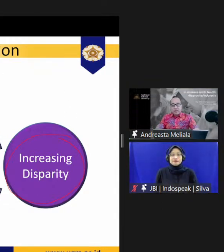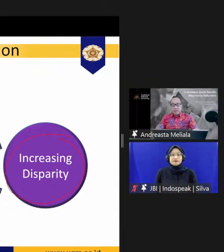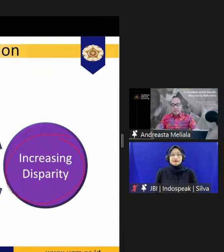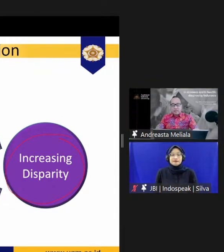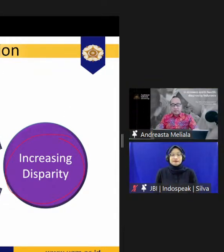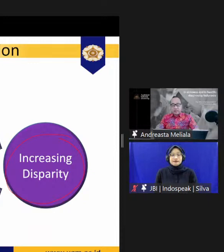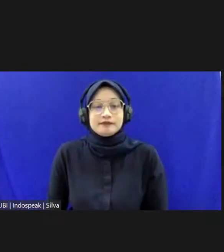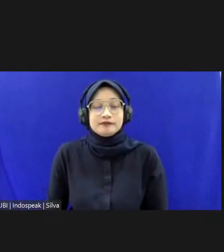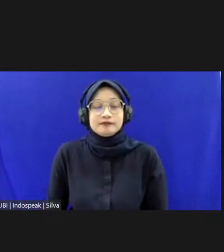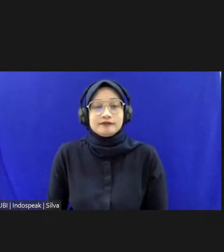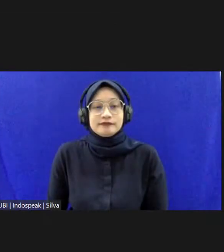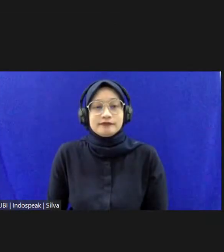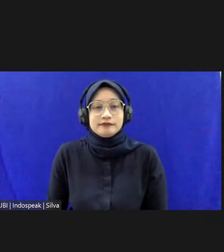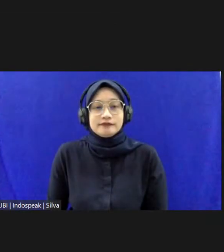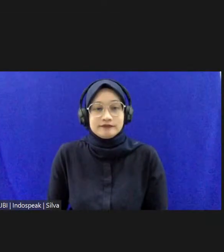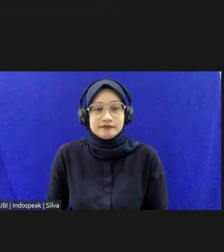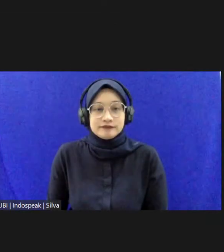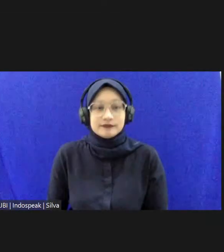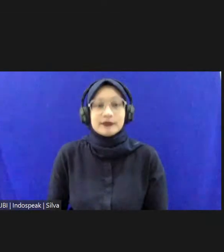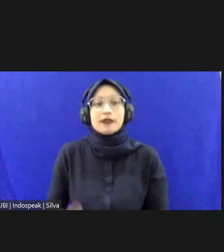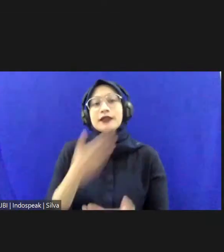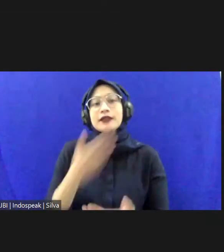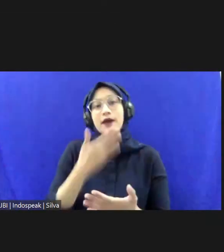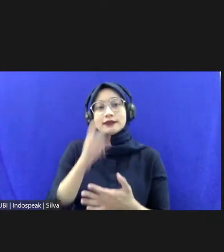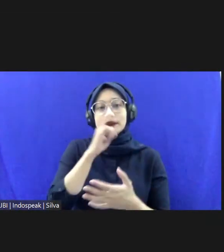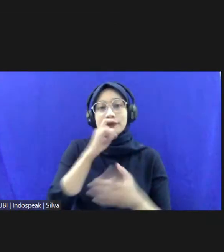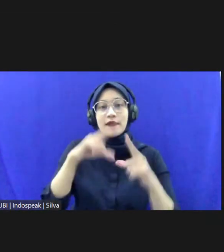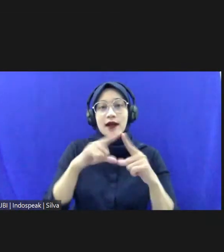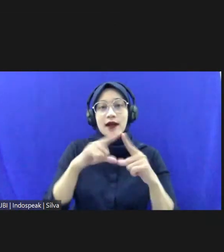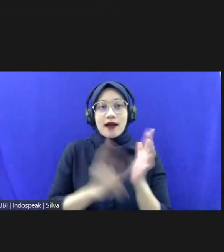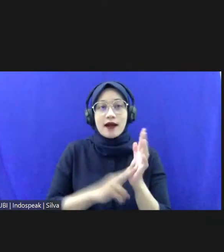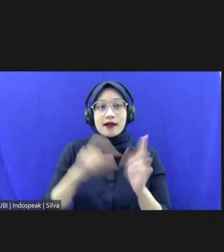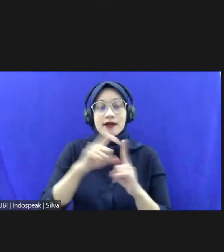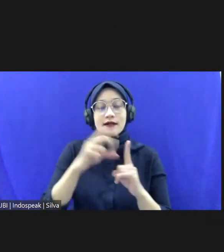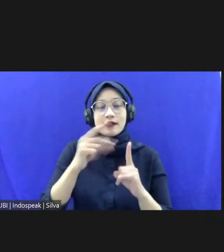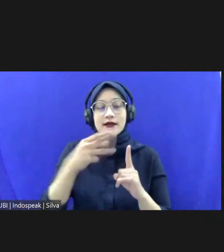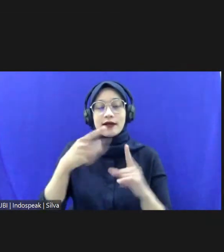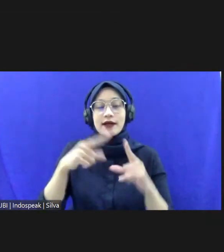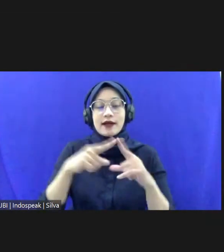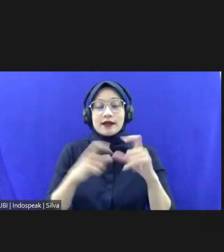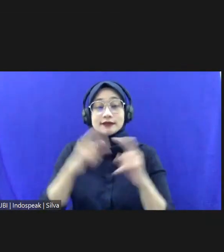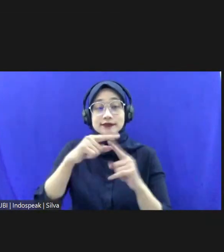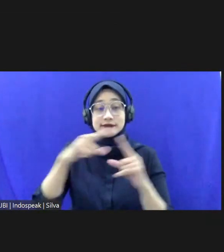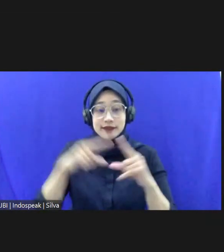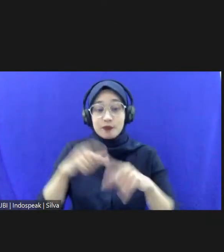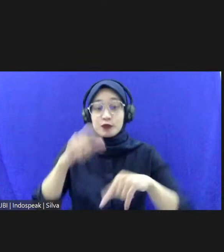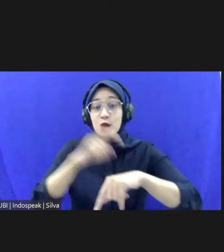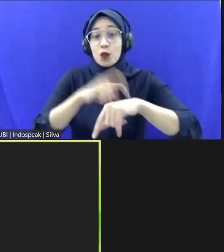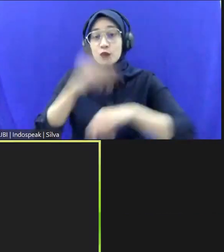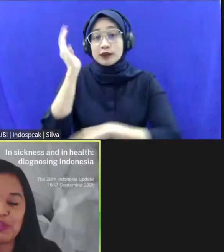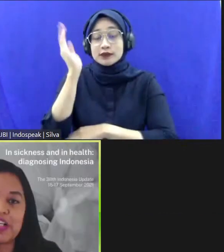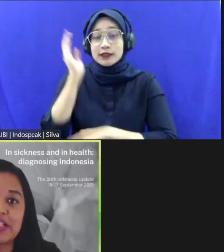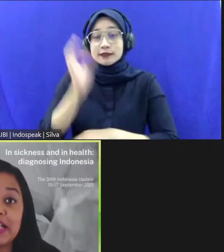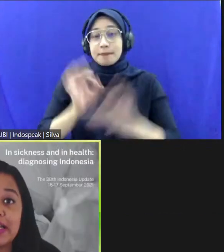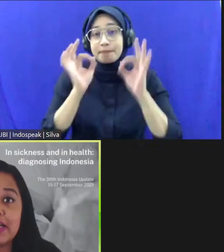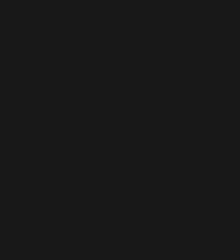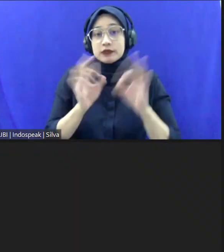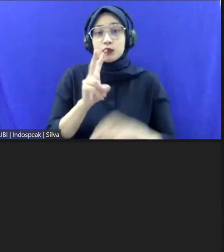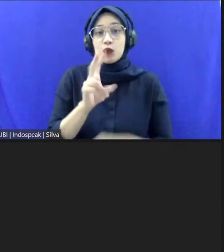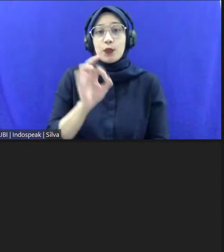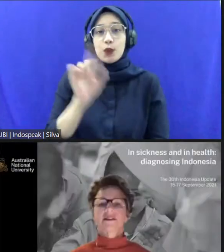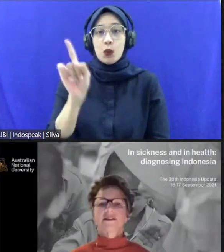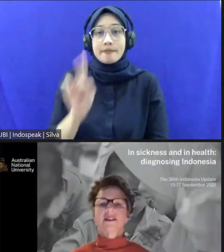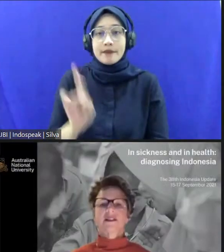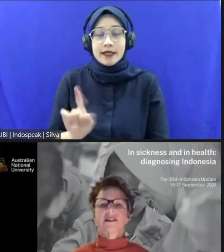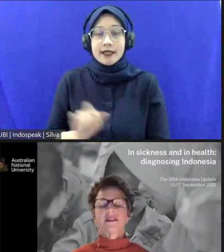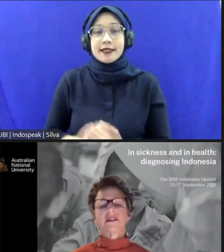Terima kasih, Pak Andreasta. Tepat 20 menit. Thank you. Thank you so much. It was a